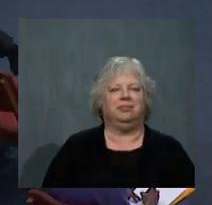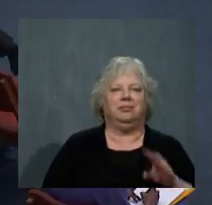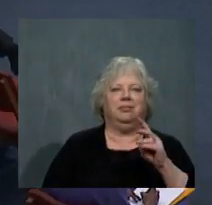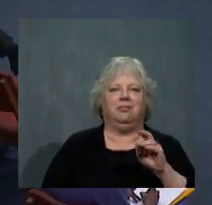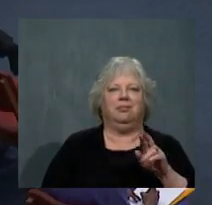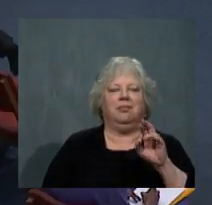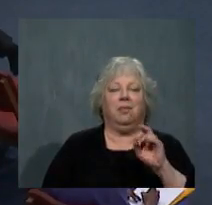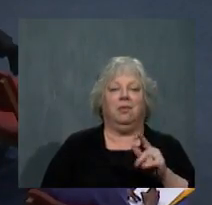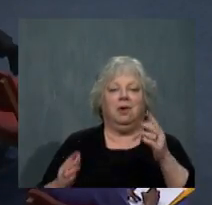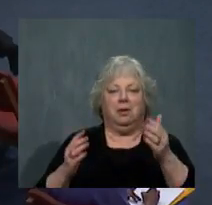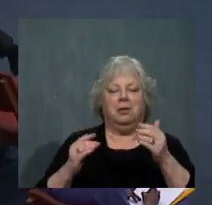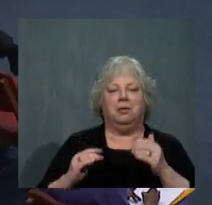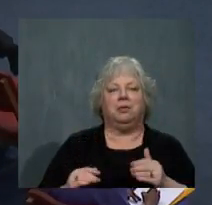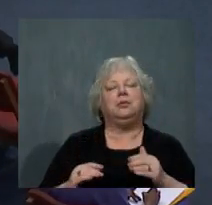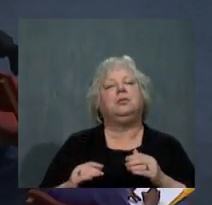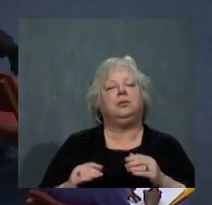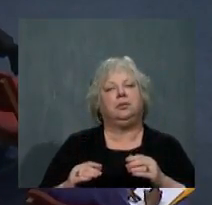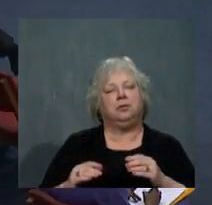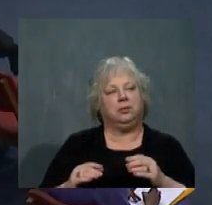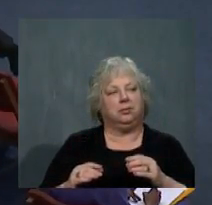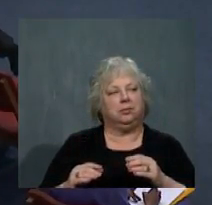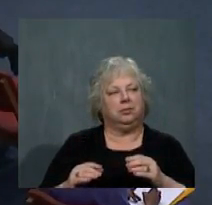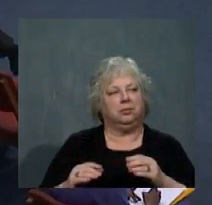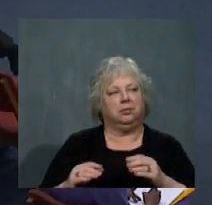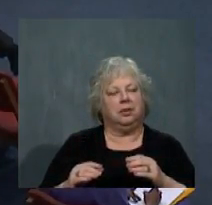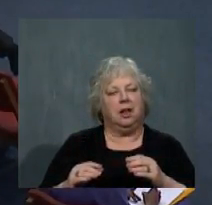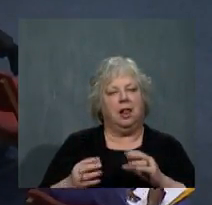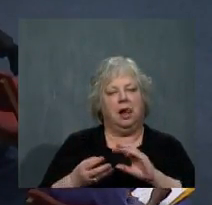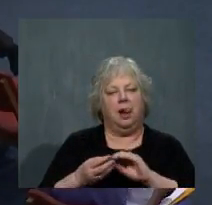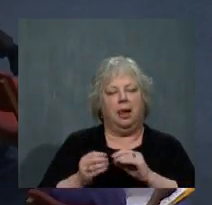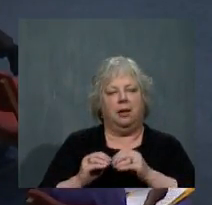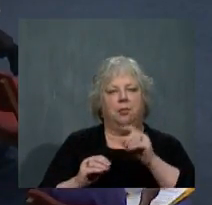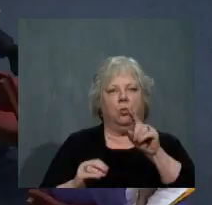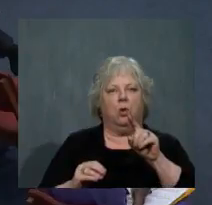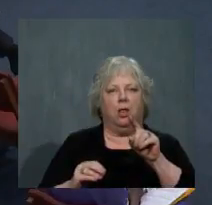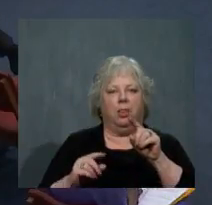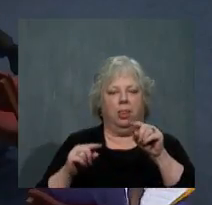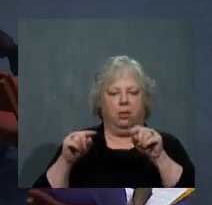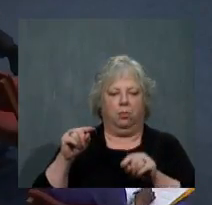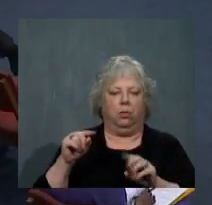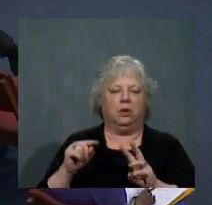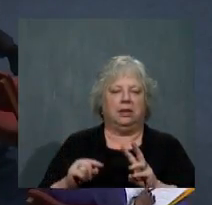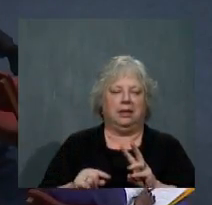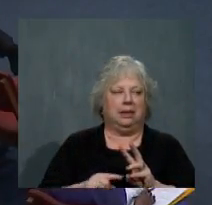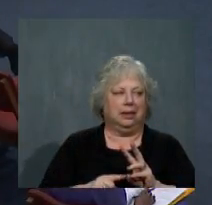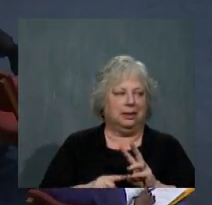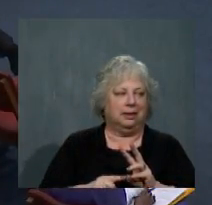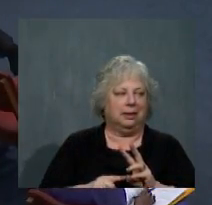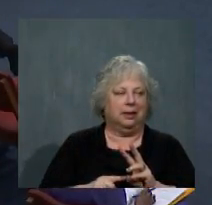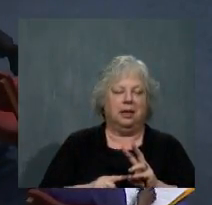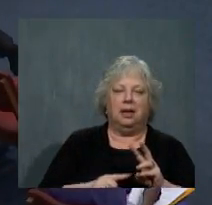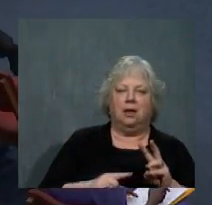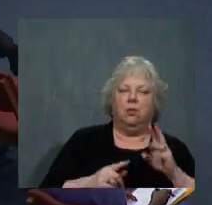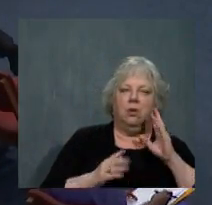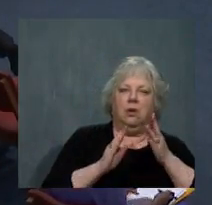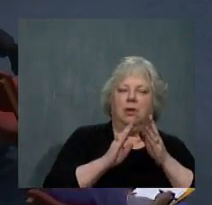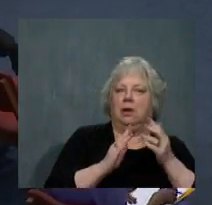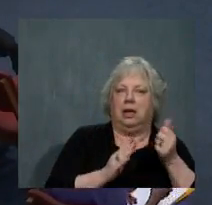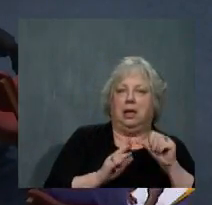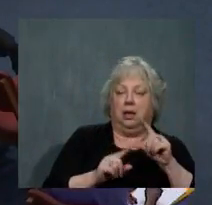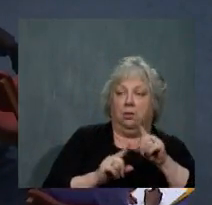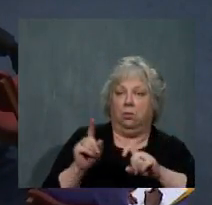Okay, if you look at the items 1 through 6, and let me ask if there's any